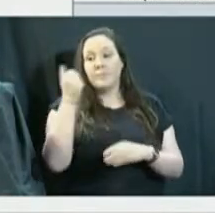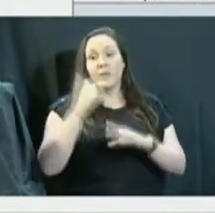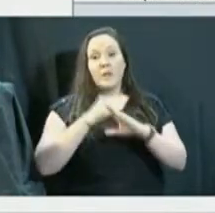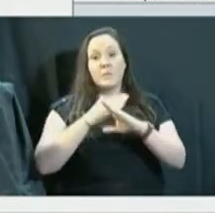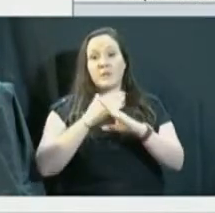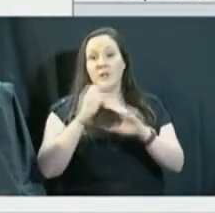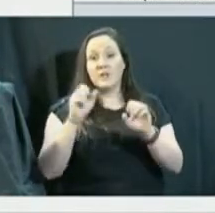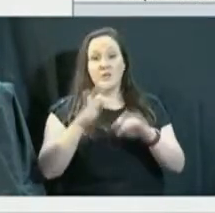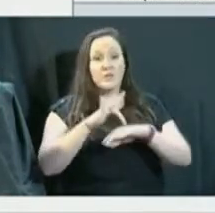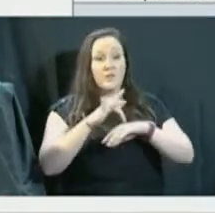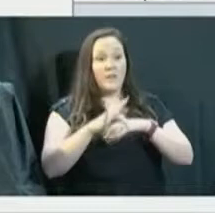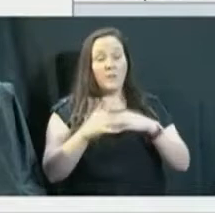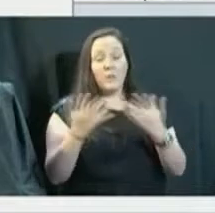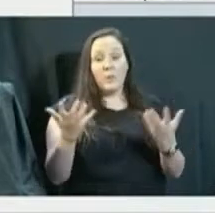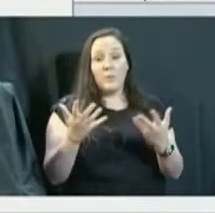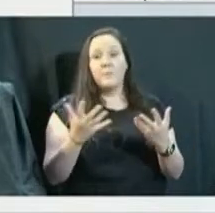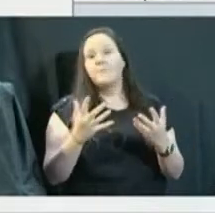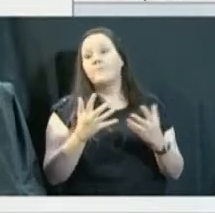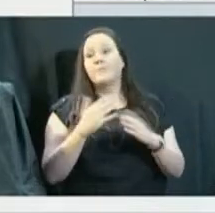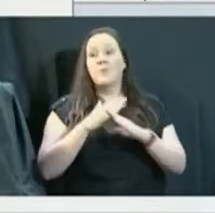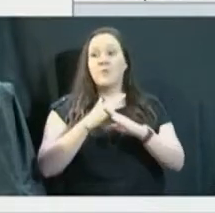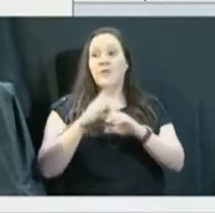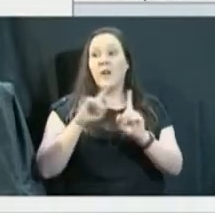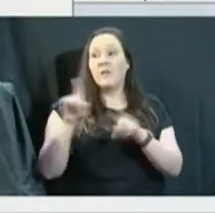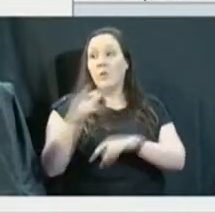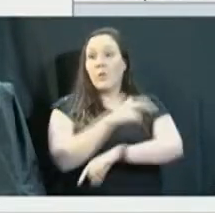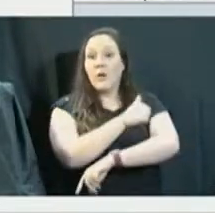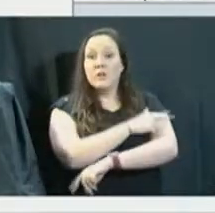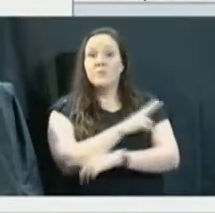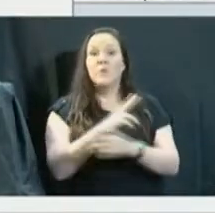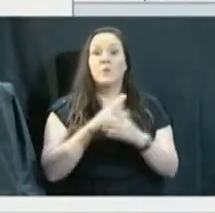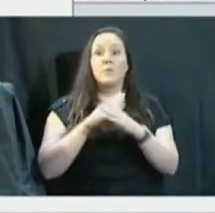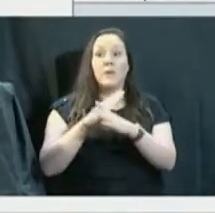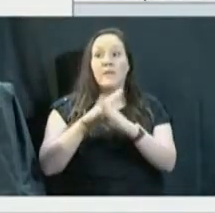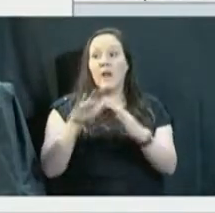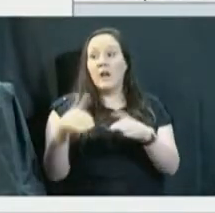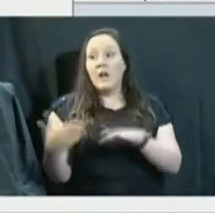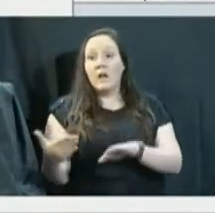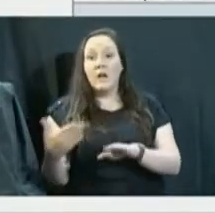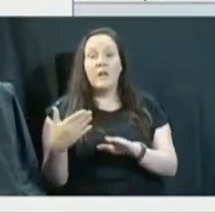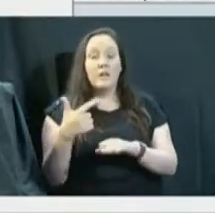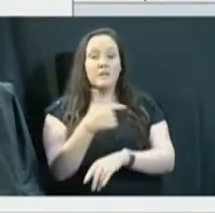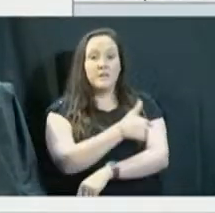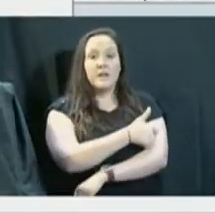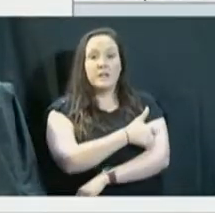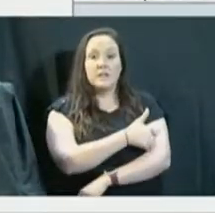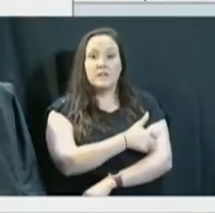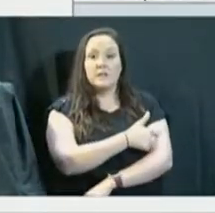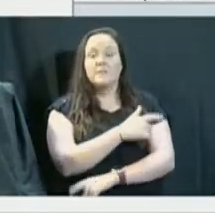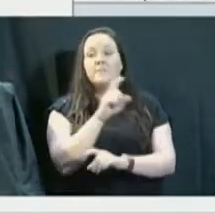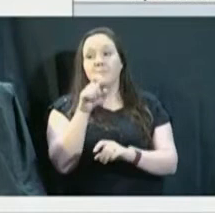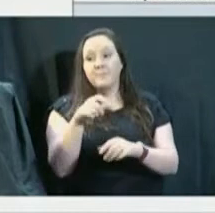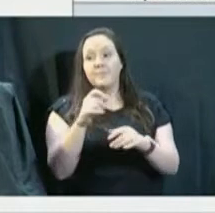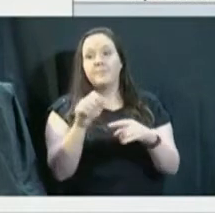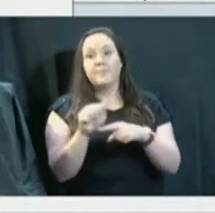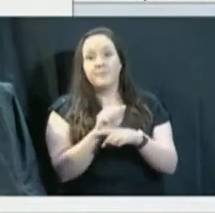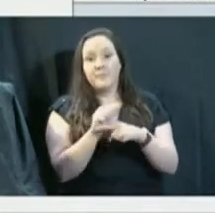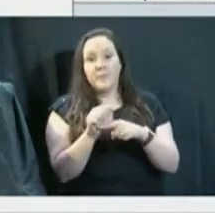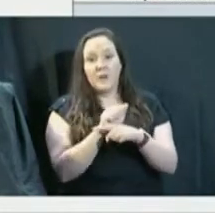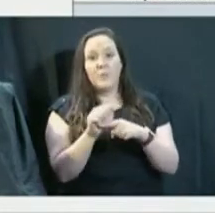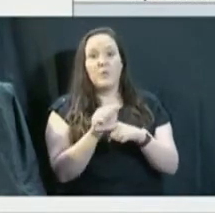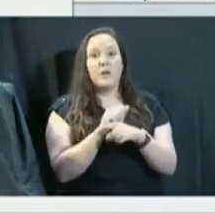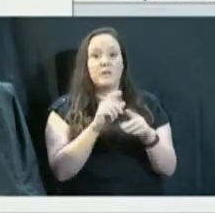from going to the hospital and even dying from this virus is vaccine. Additionally, we need to be practicing layered mitigation